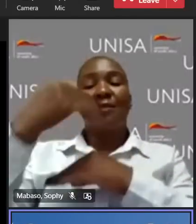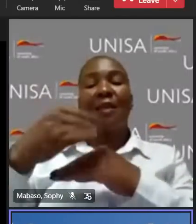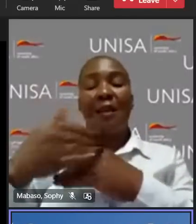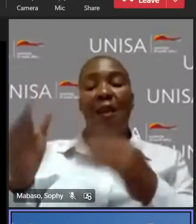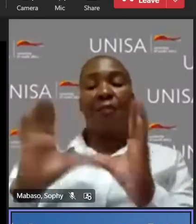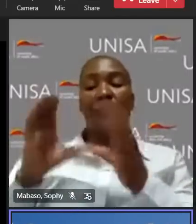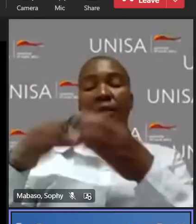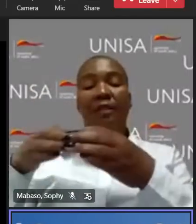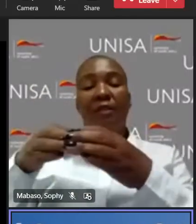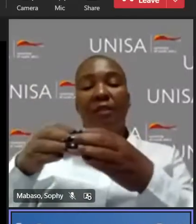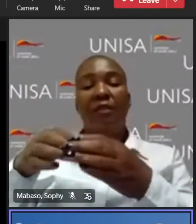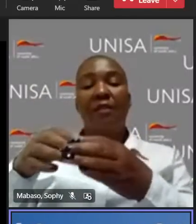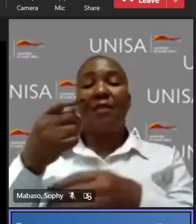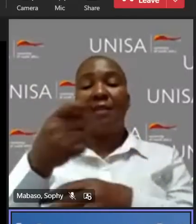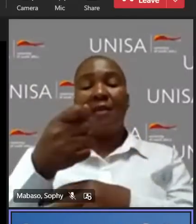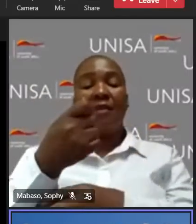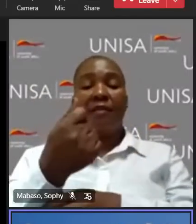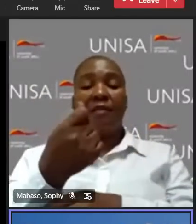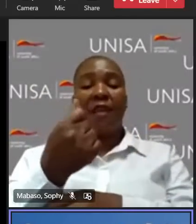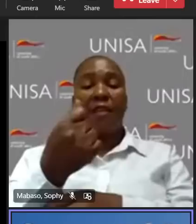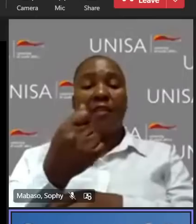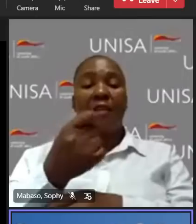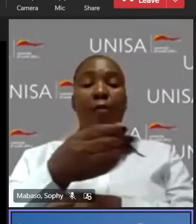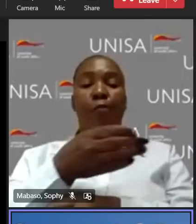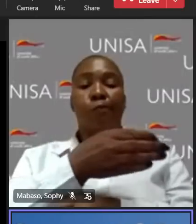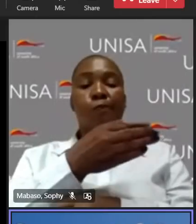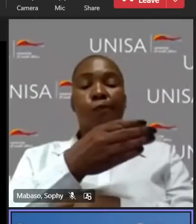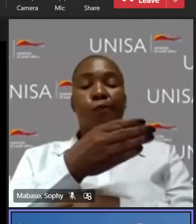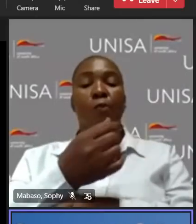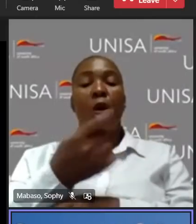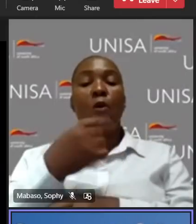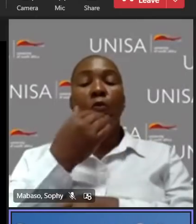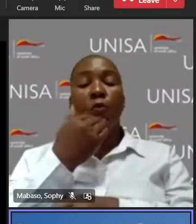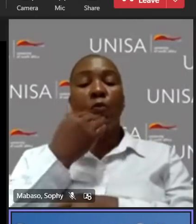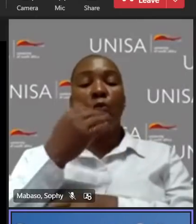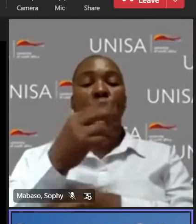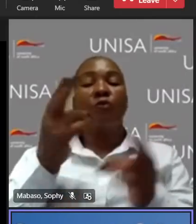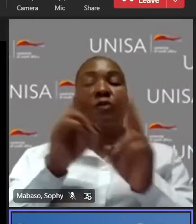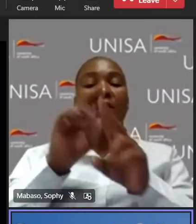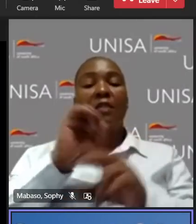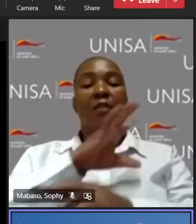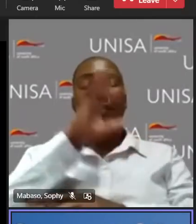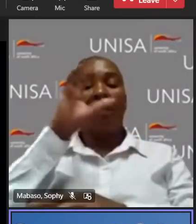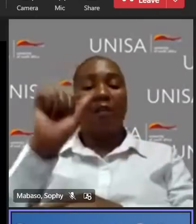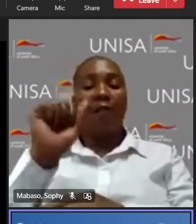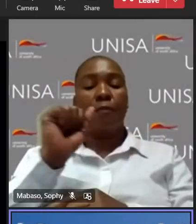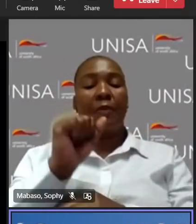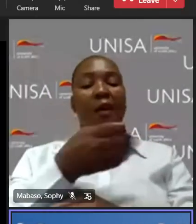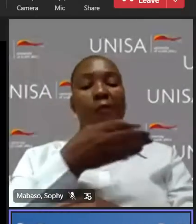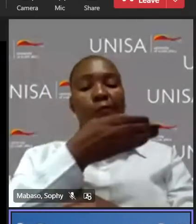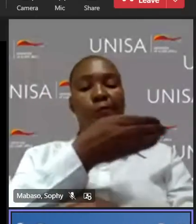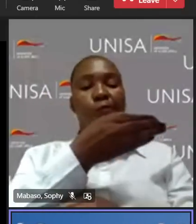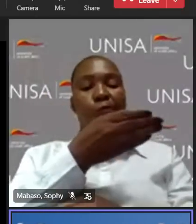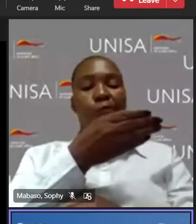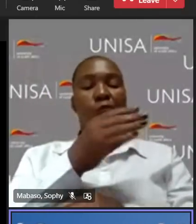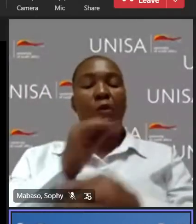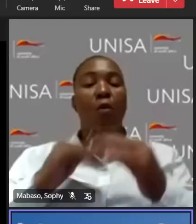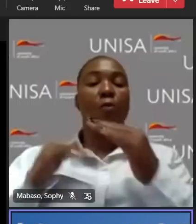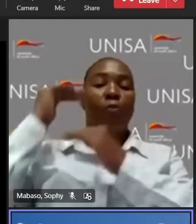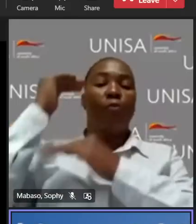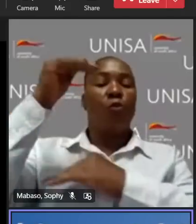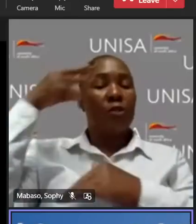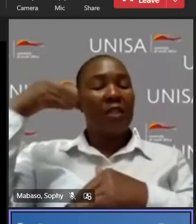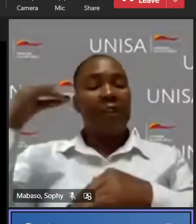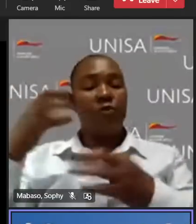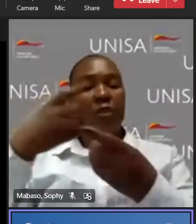are made available by Unisa, but the funds are made available for the postgraduate